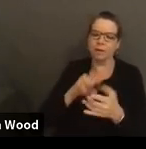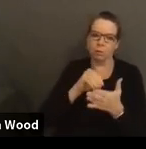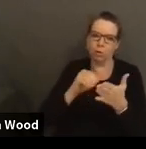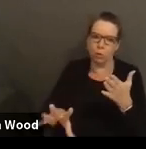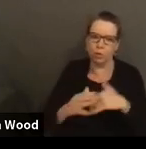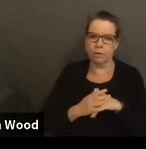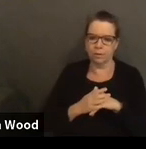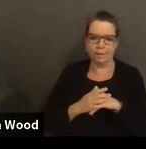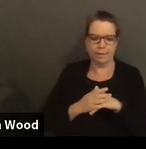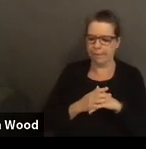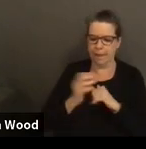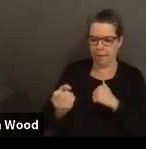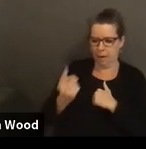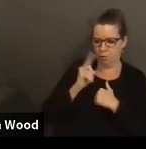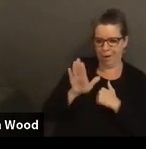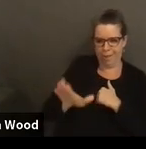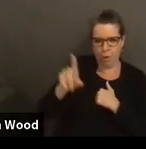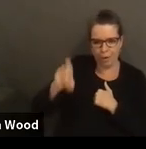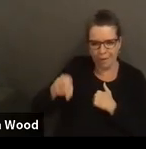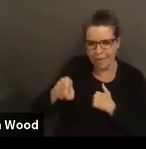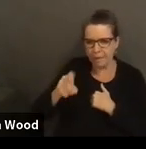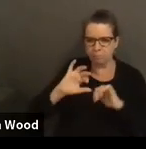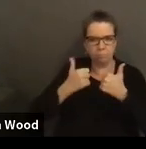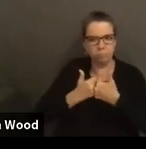and understanding their learning needs.